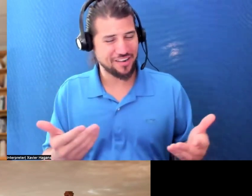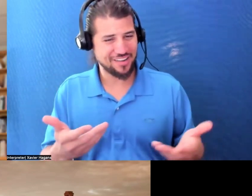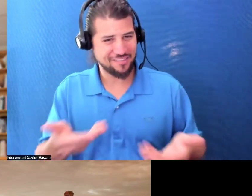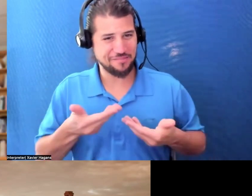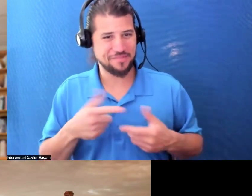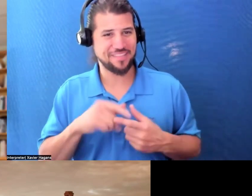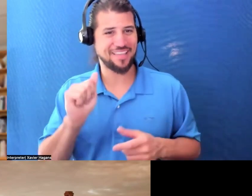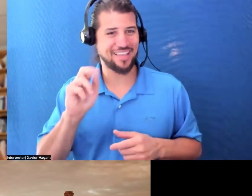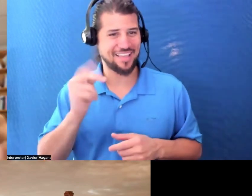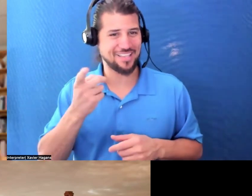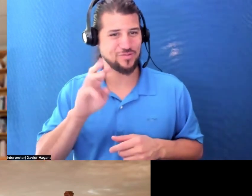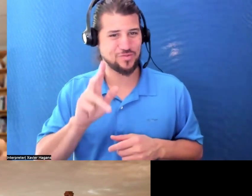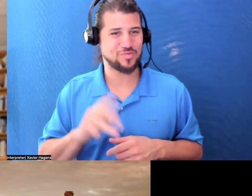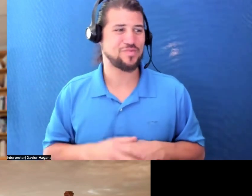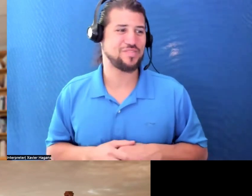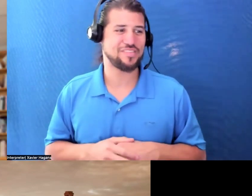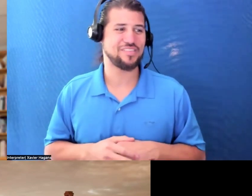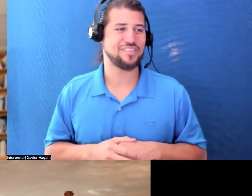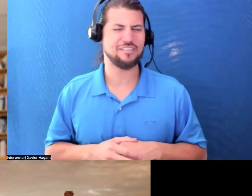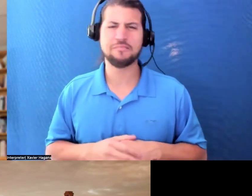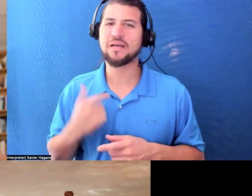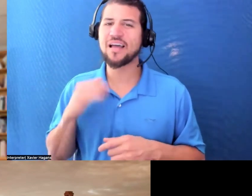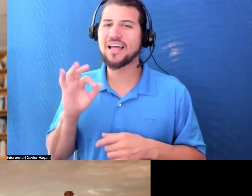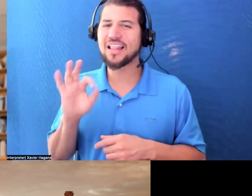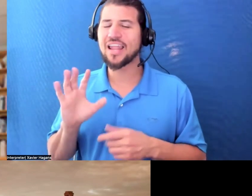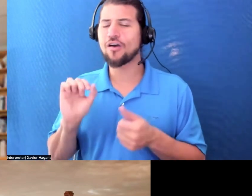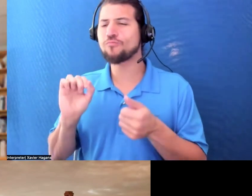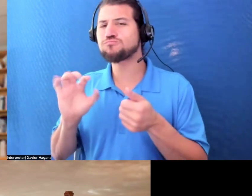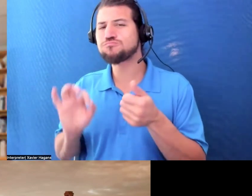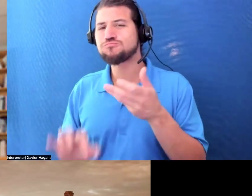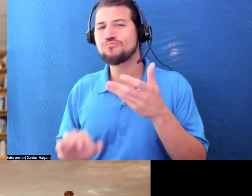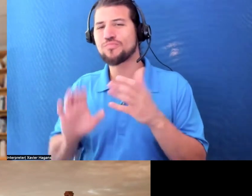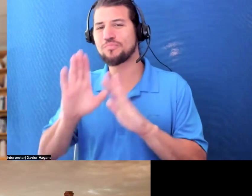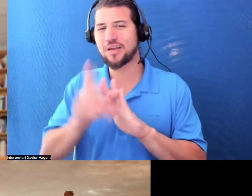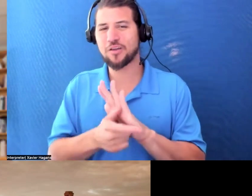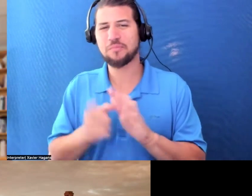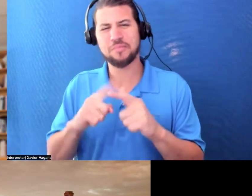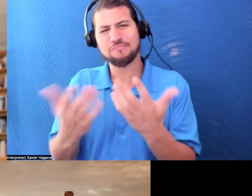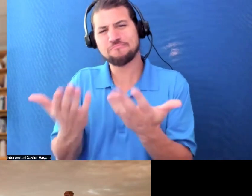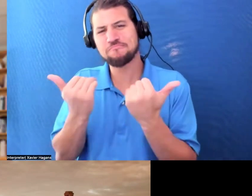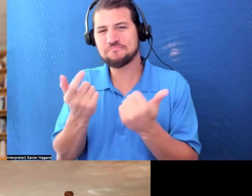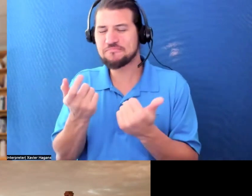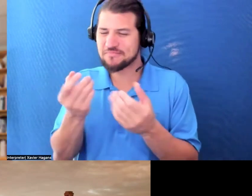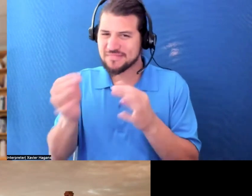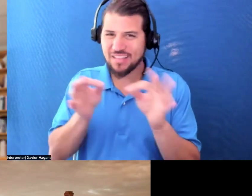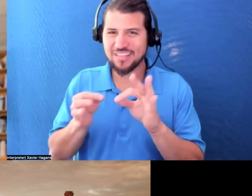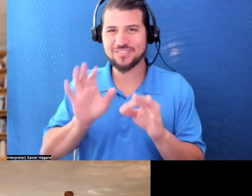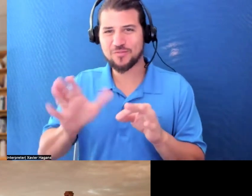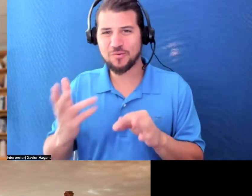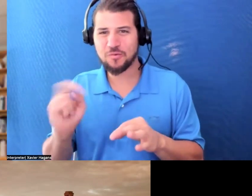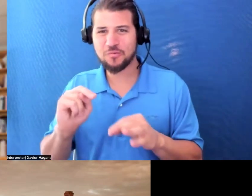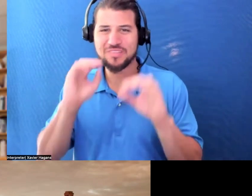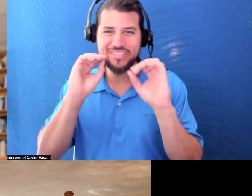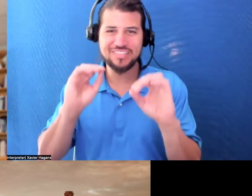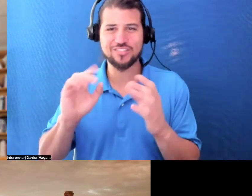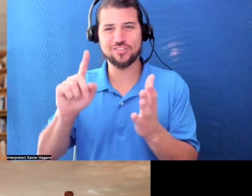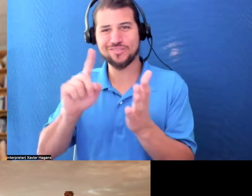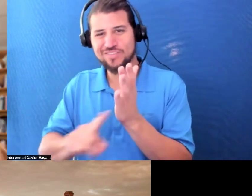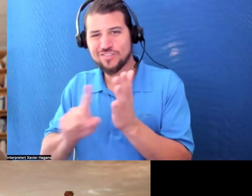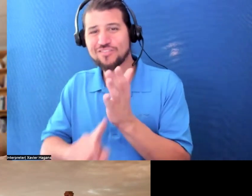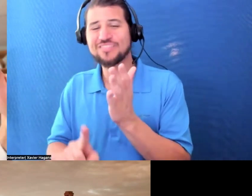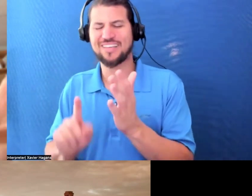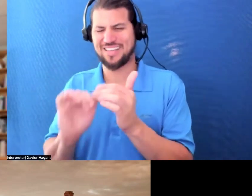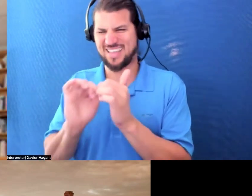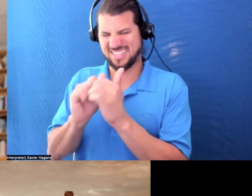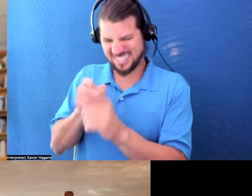opportunity. I've given a little backdrop there on you, but how tell us a little bit about yourself and your own teaching and your research, and